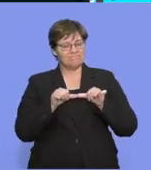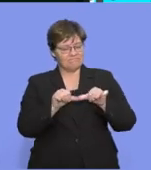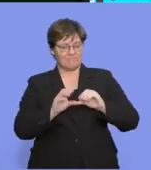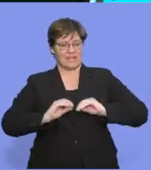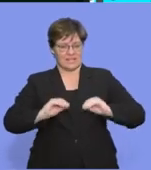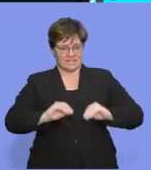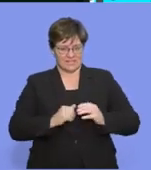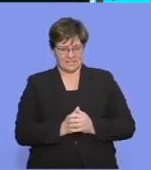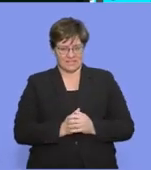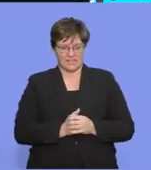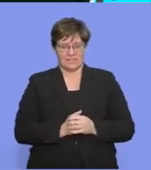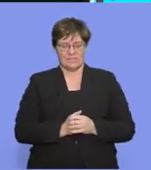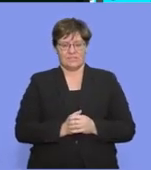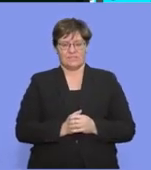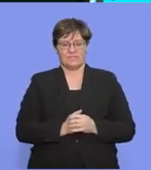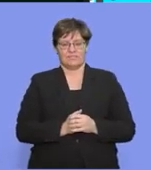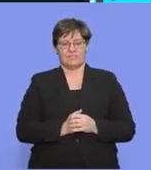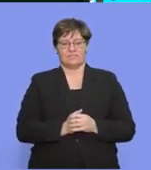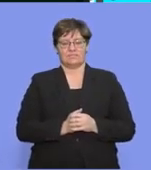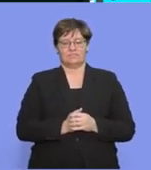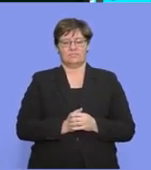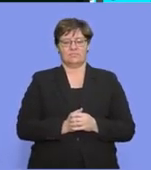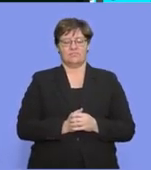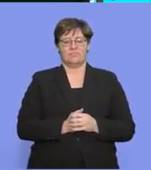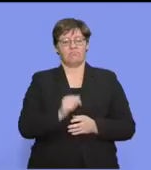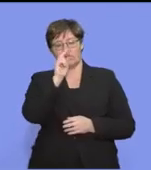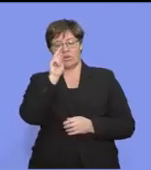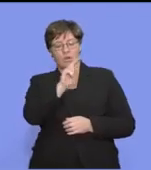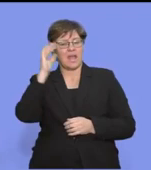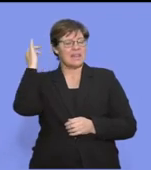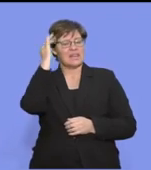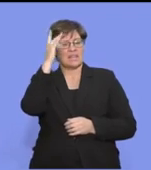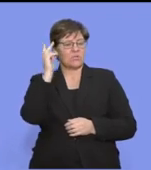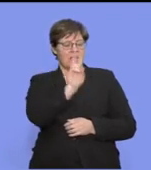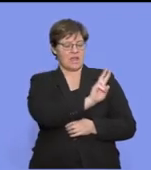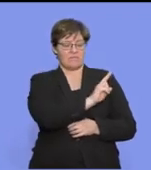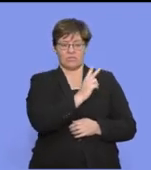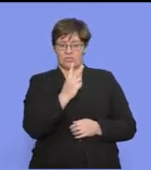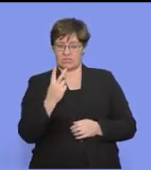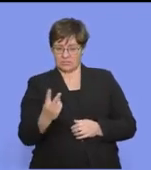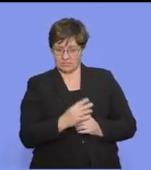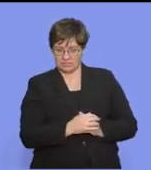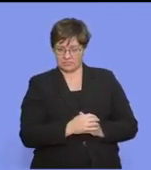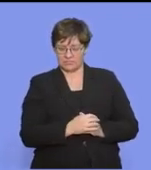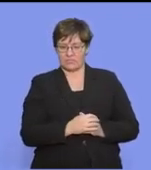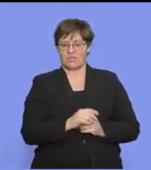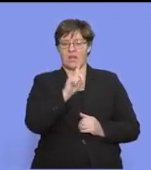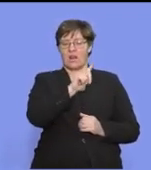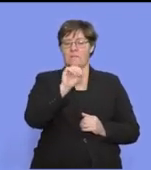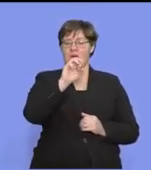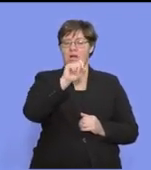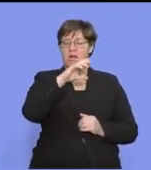Welcome back from the break. Let's carry on with our lesson. Okay, so we were looking at the theories of